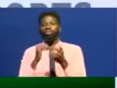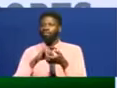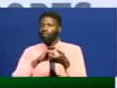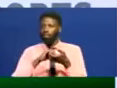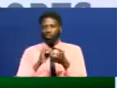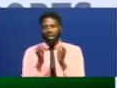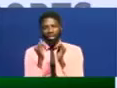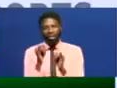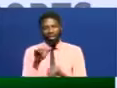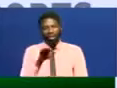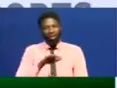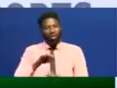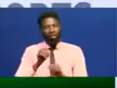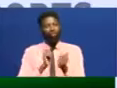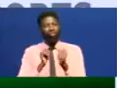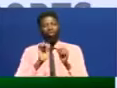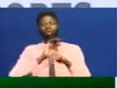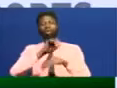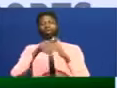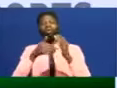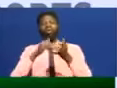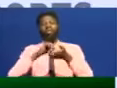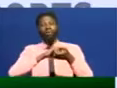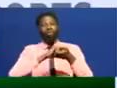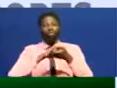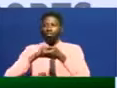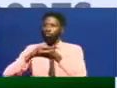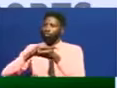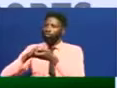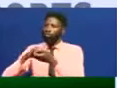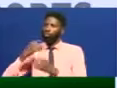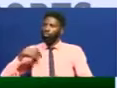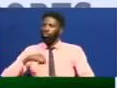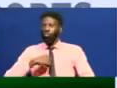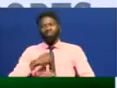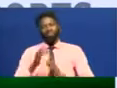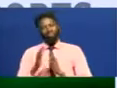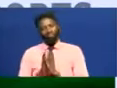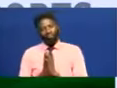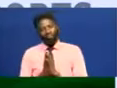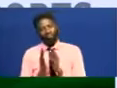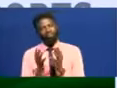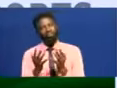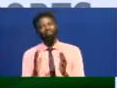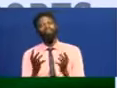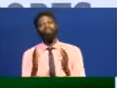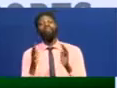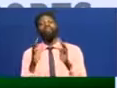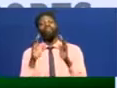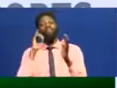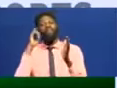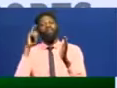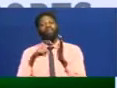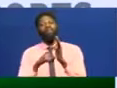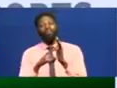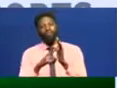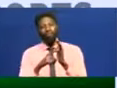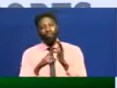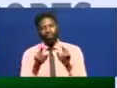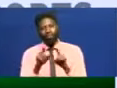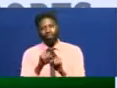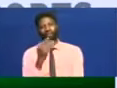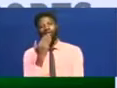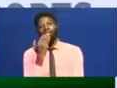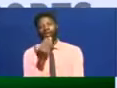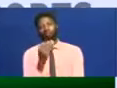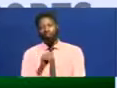of sports. All of you federations, we applaud you, we acknowledge you, and we thank you for the support of the